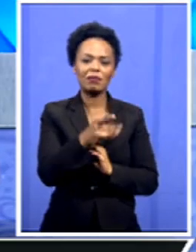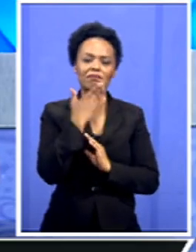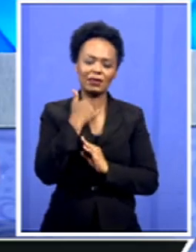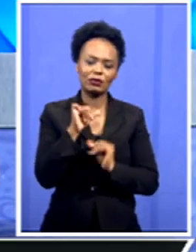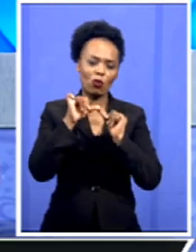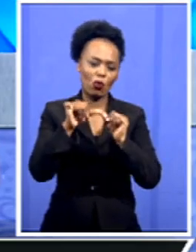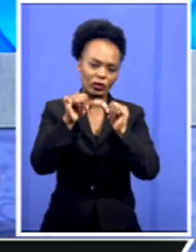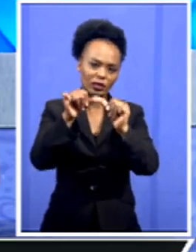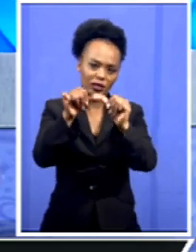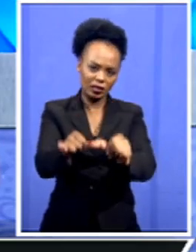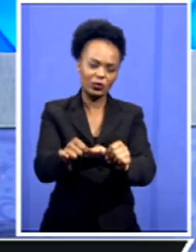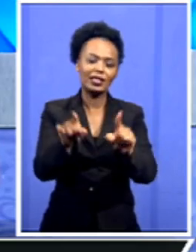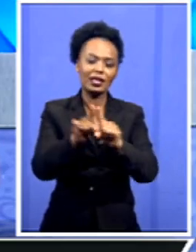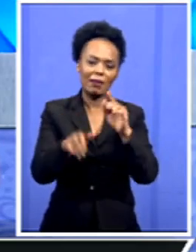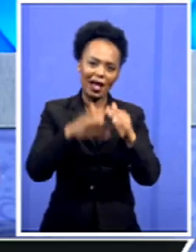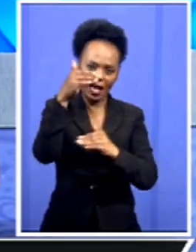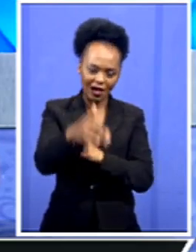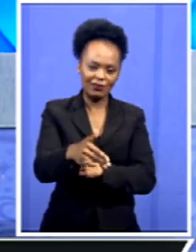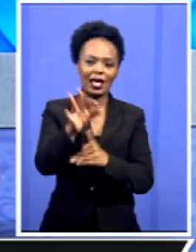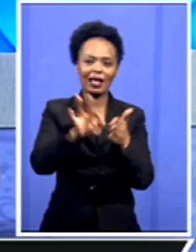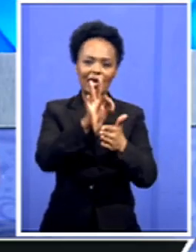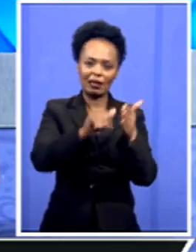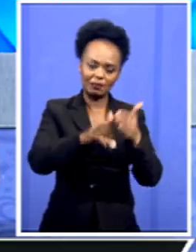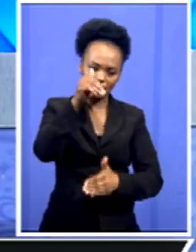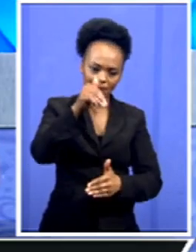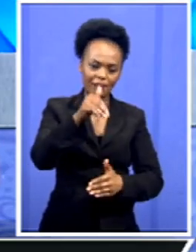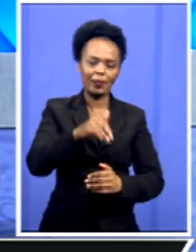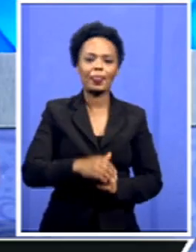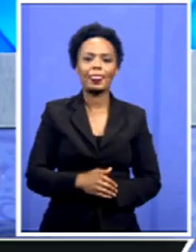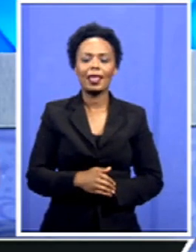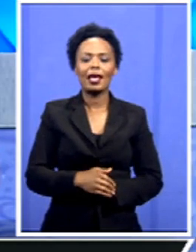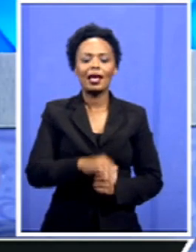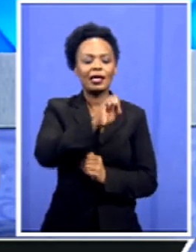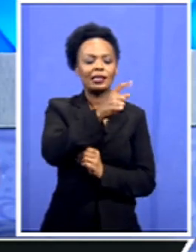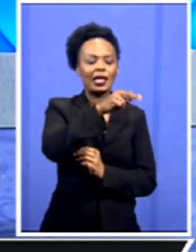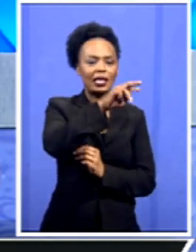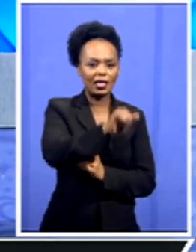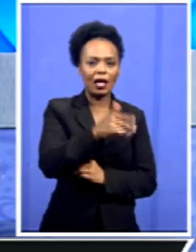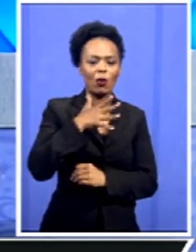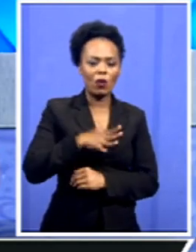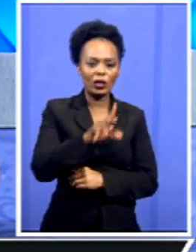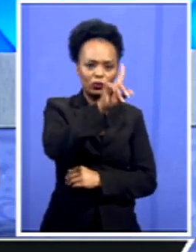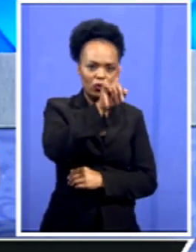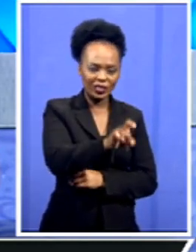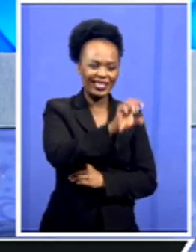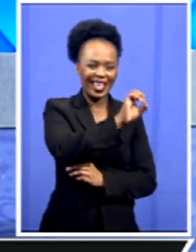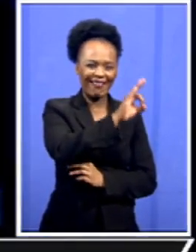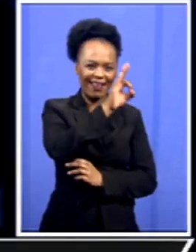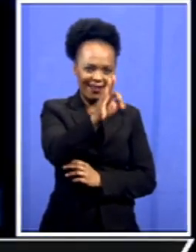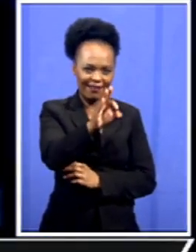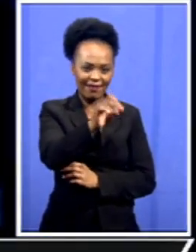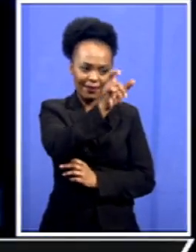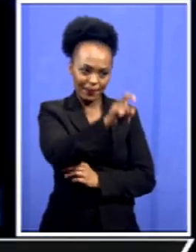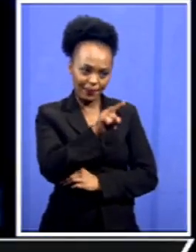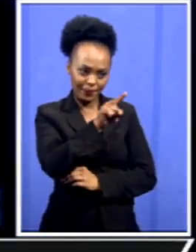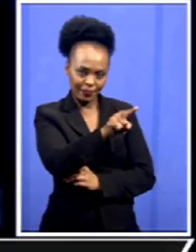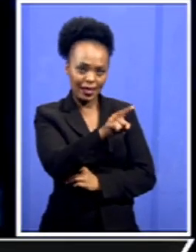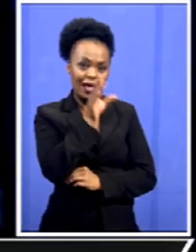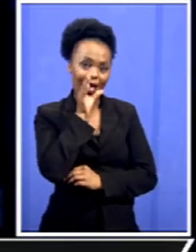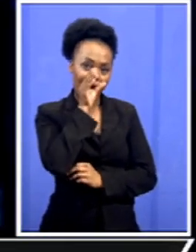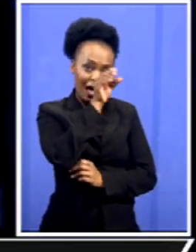continuous even after the vote. Sakina, what I have a question for is for EFF. I just want to